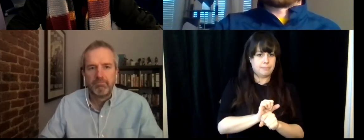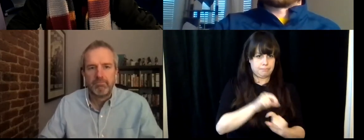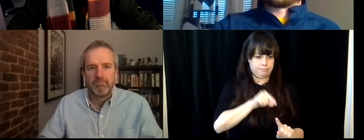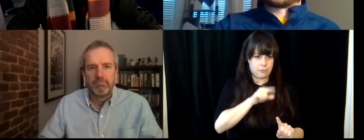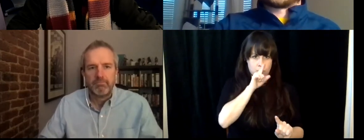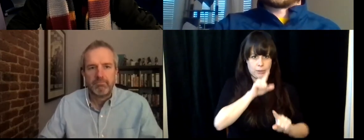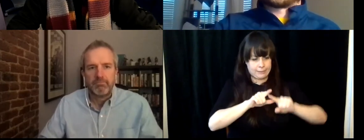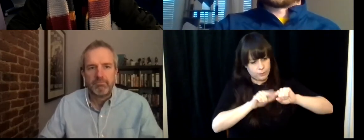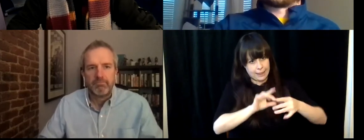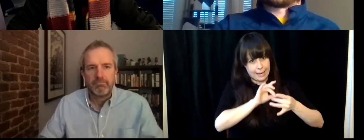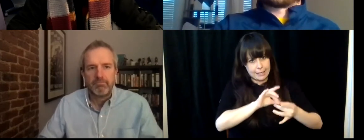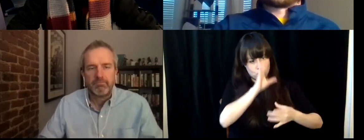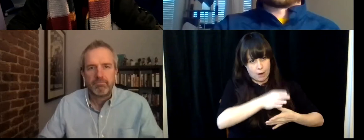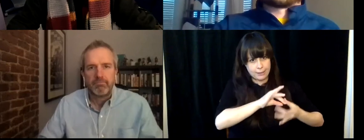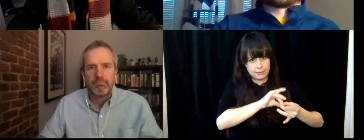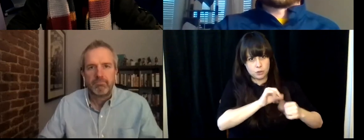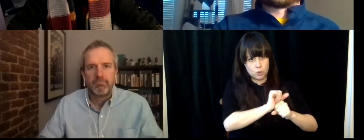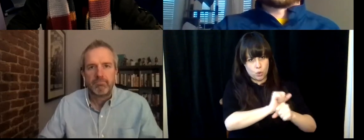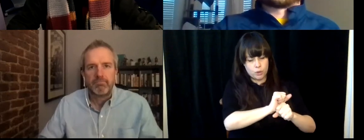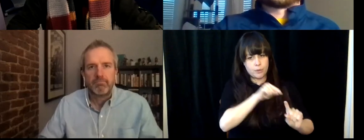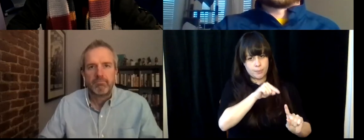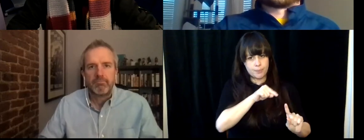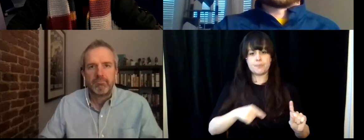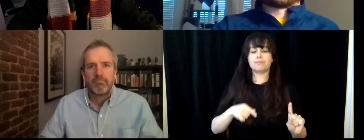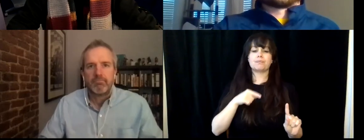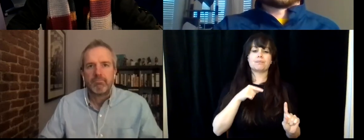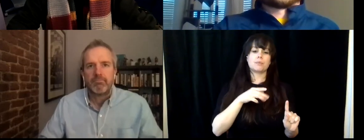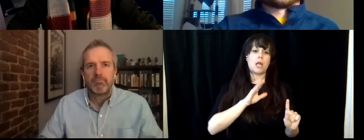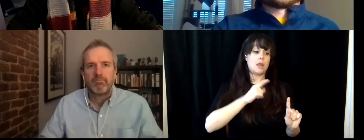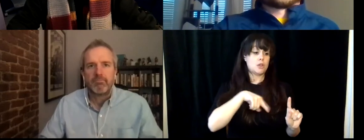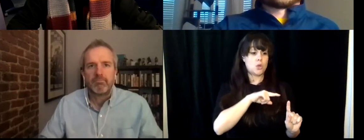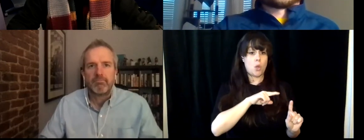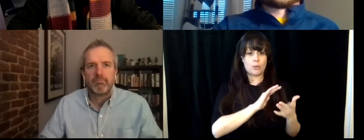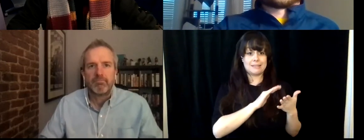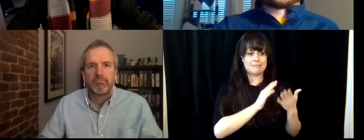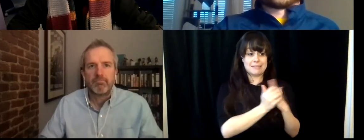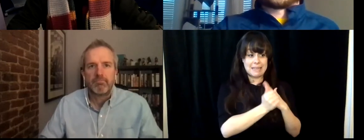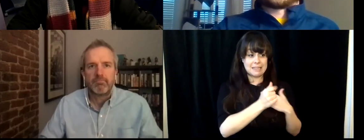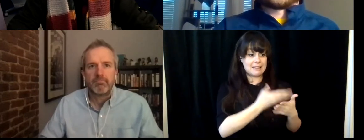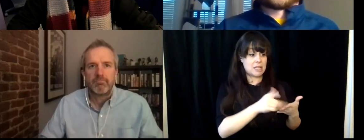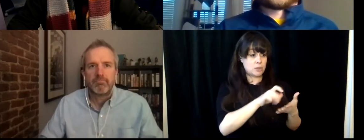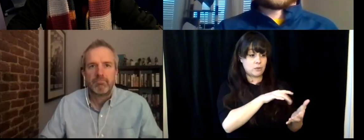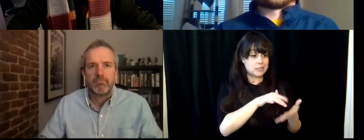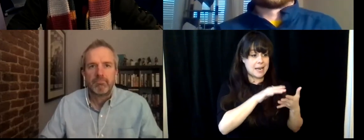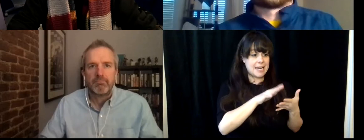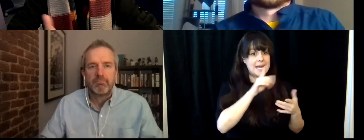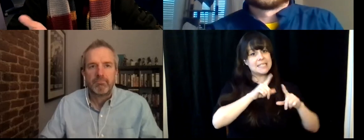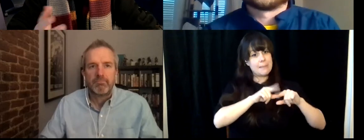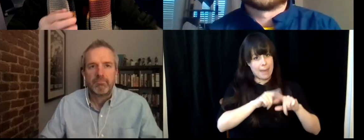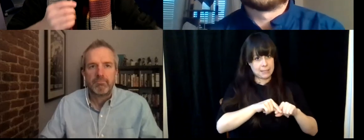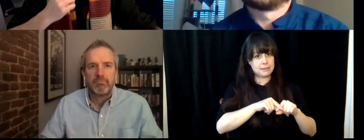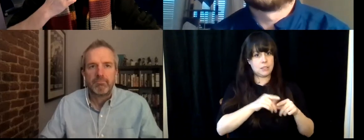And I think this kind of depends on what you want to do in the industry. So, and just